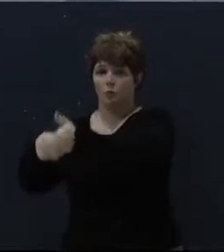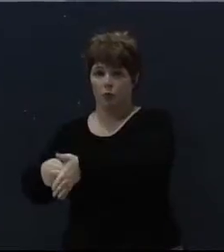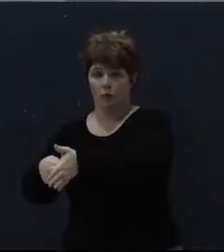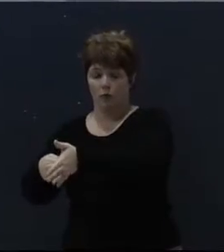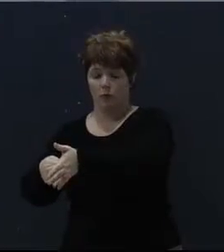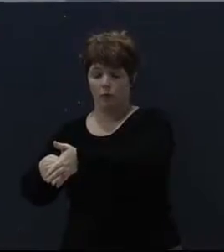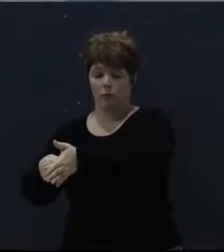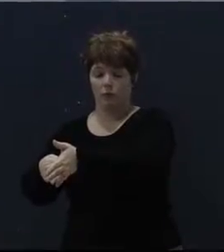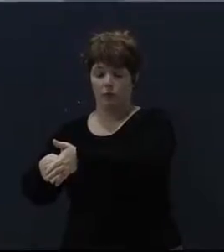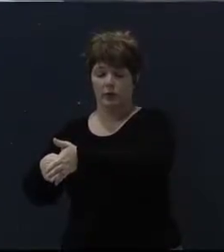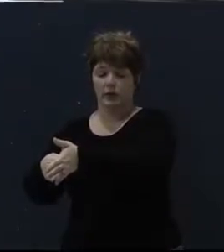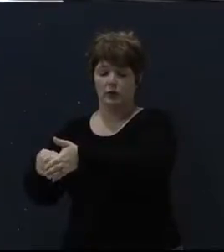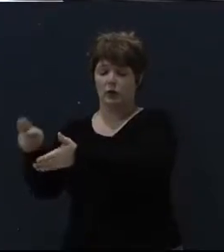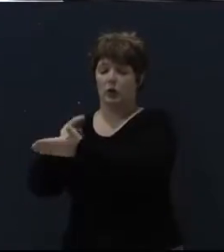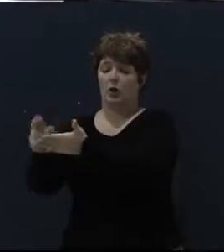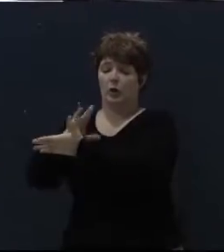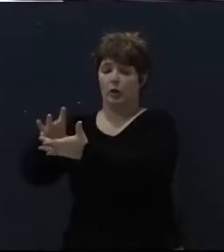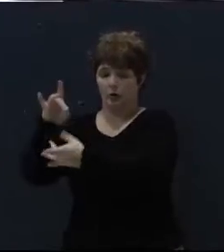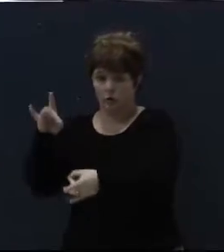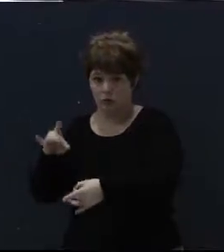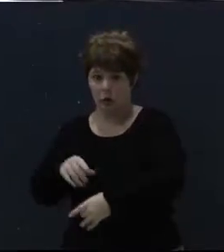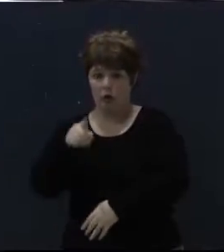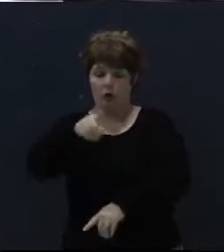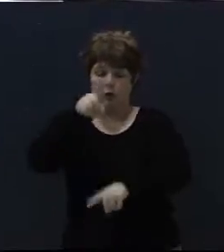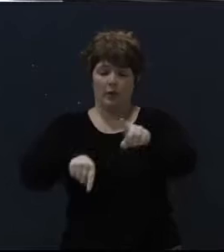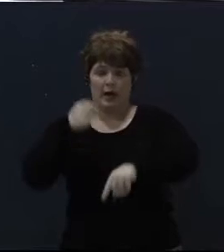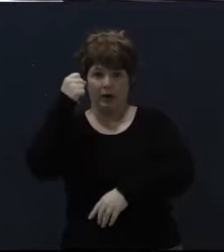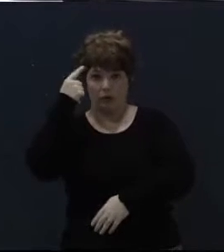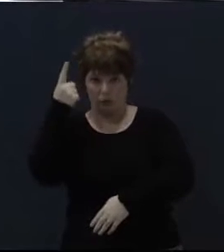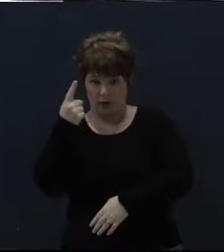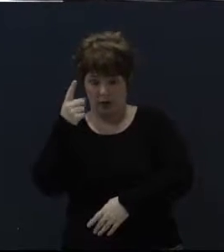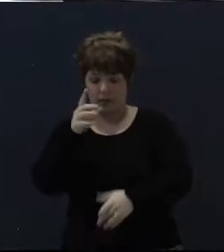can't understand this Bible without the Holy Ghost.